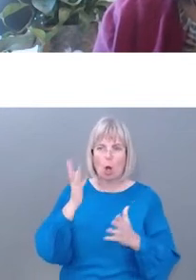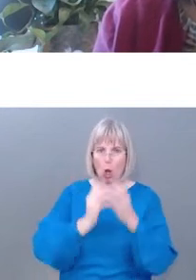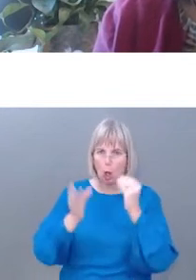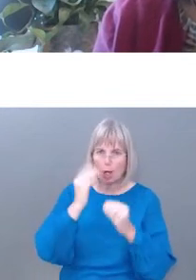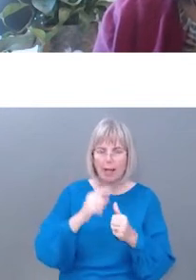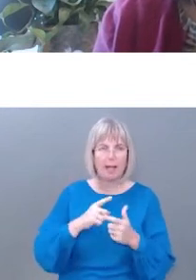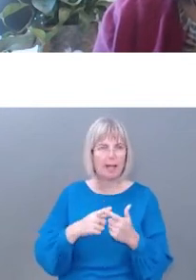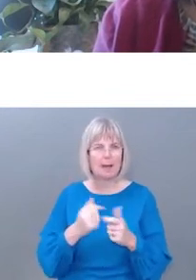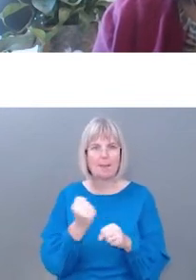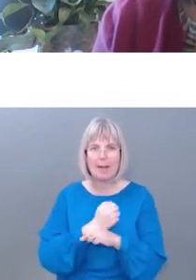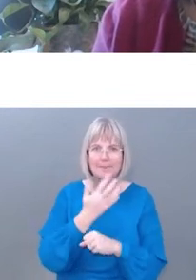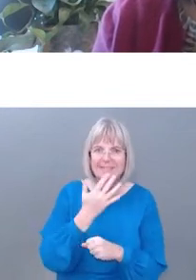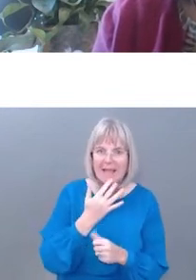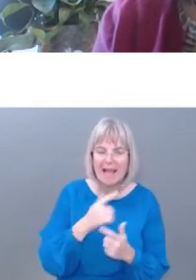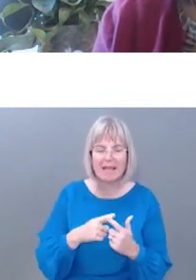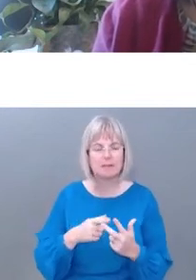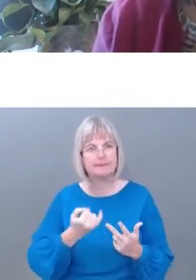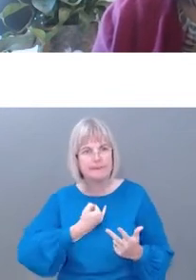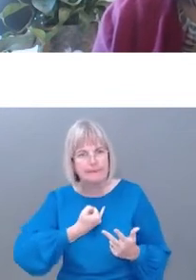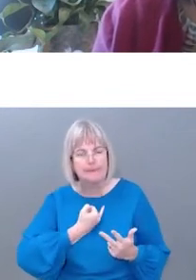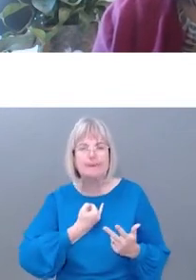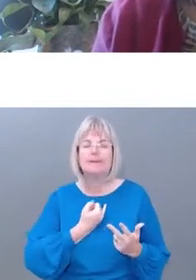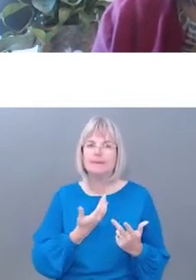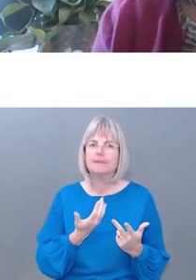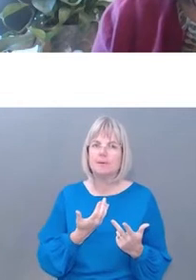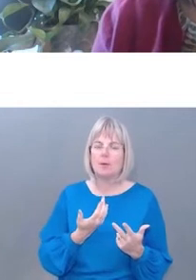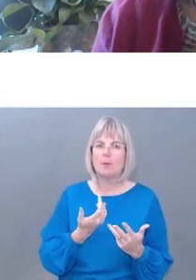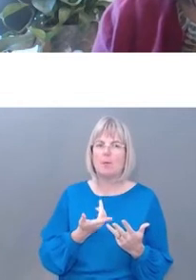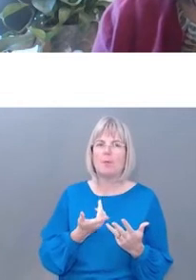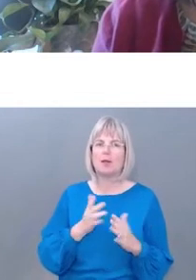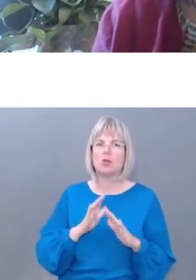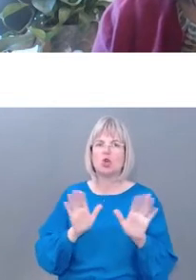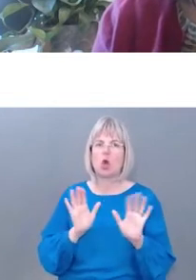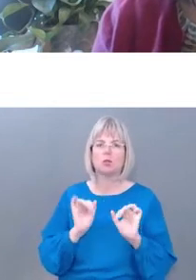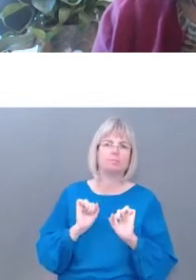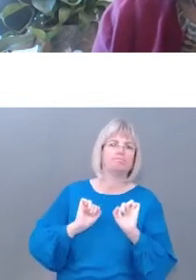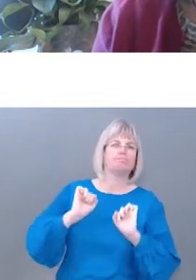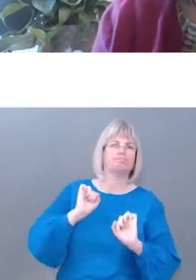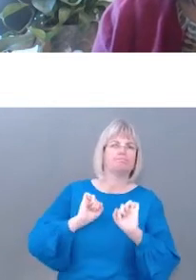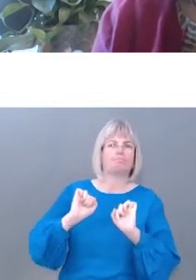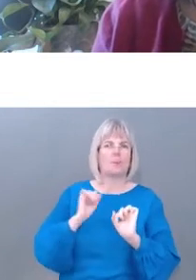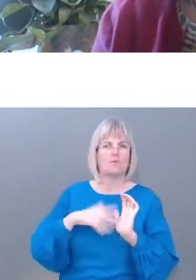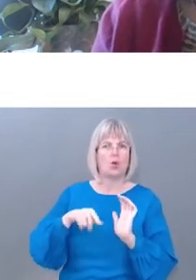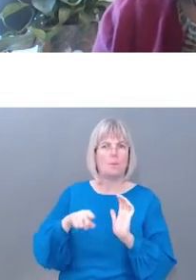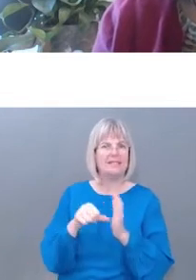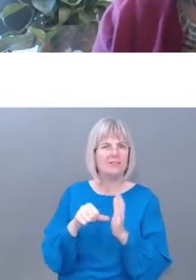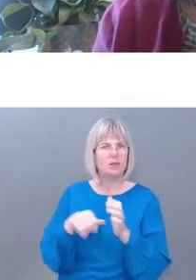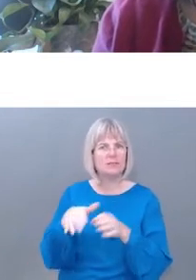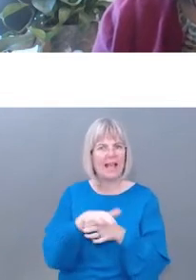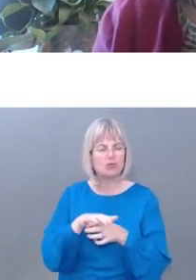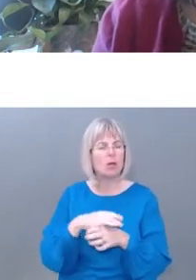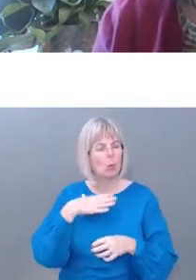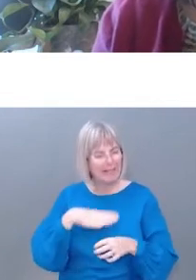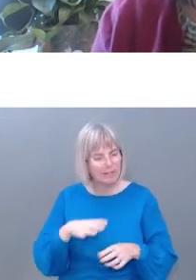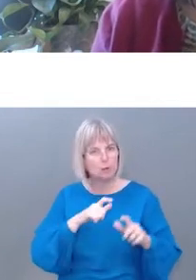not shying away from a potentially really difficult area where we do have to keep talking and keep thinking. So thank you very